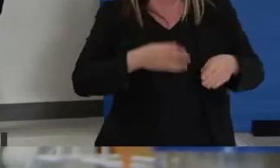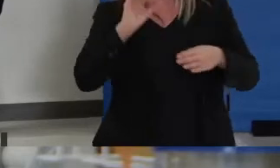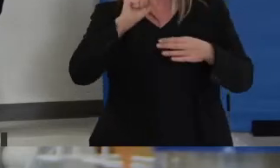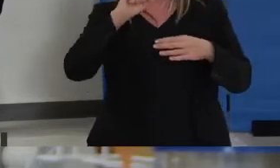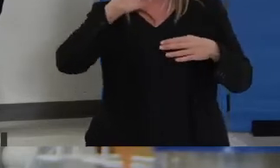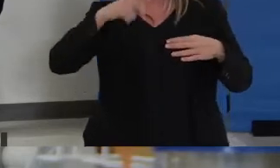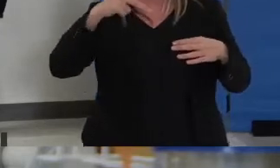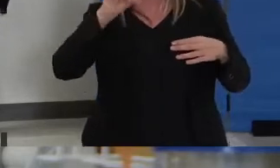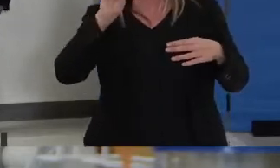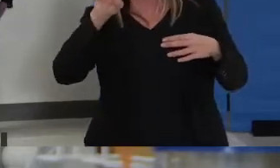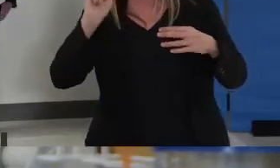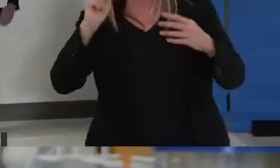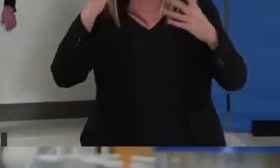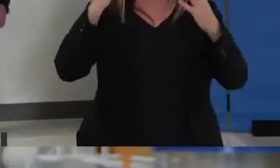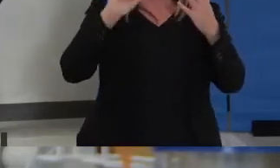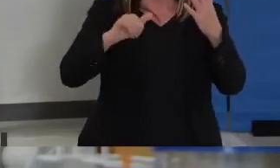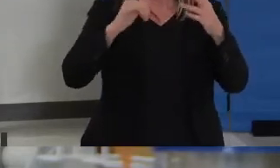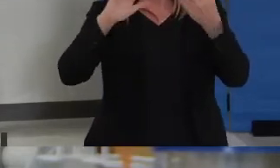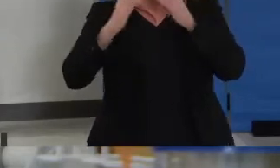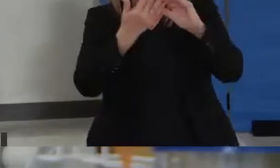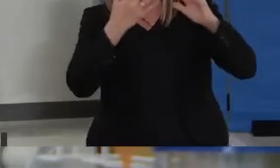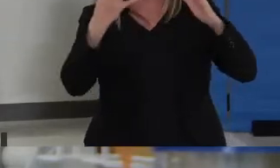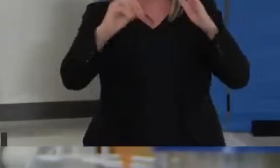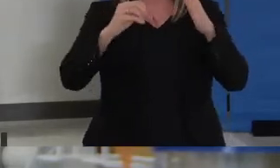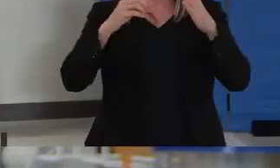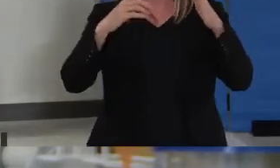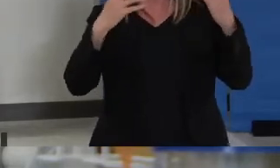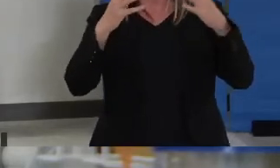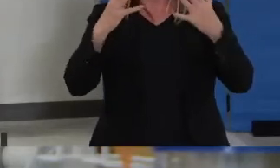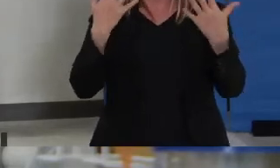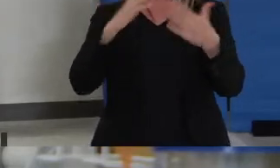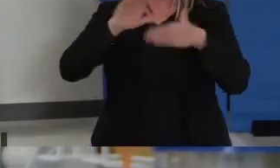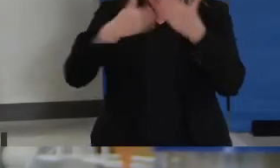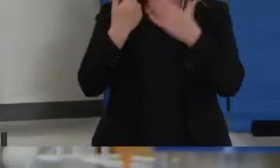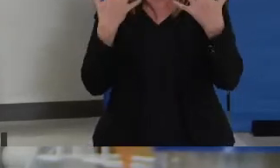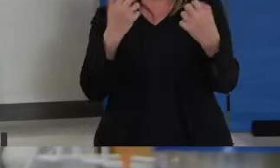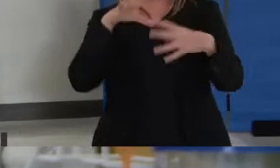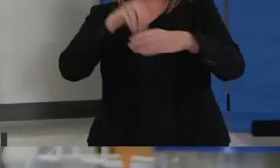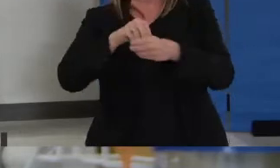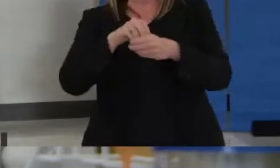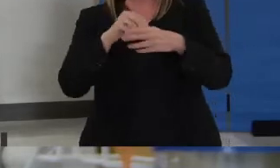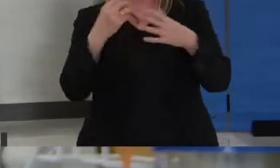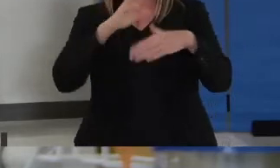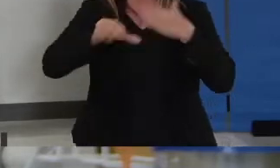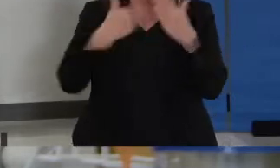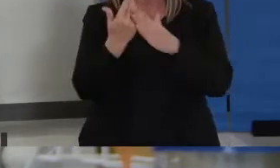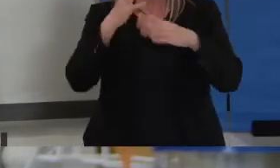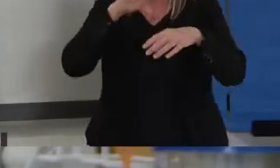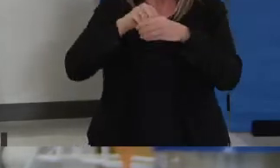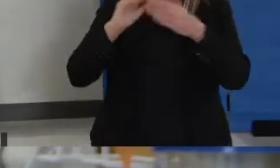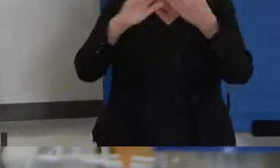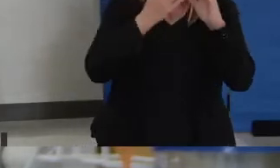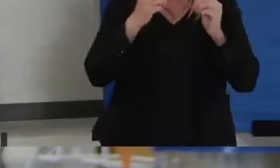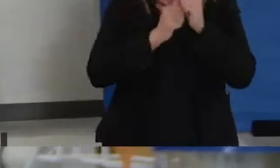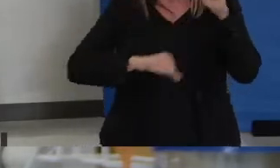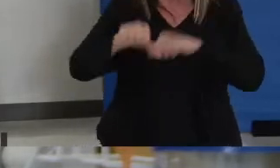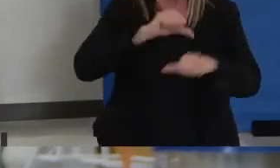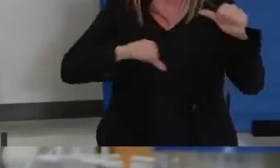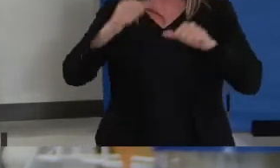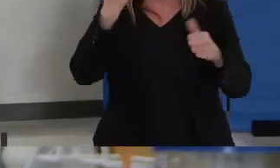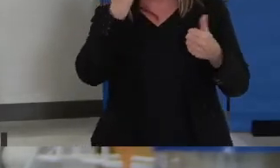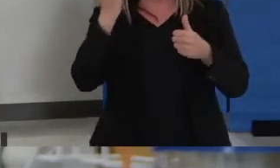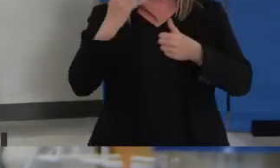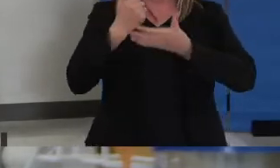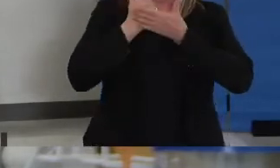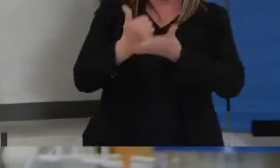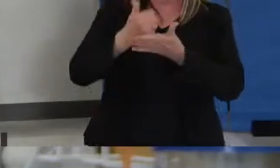those communities, those villages, because we all know we all want to be a part of something. We all do better when we're in community with each other. If it's helping a